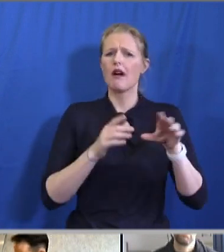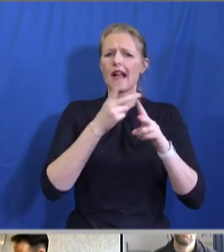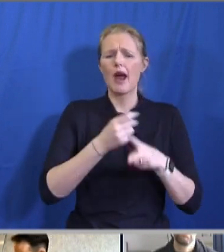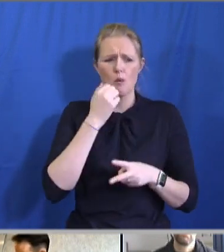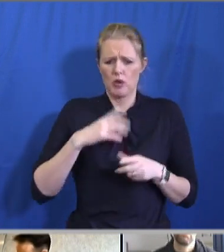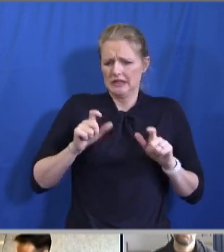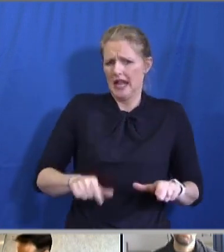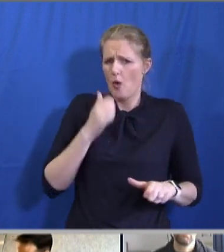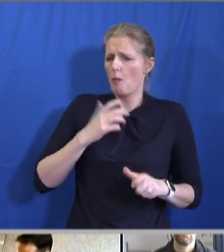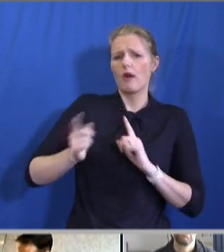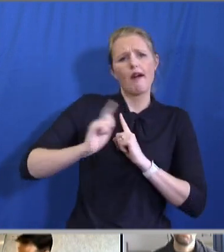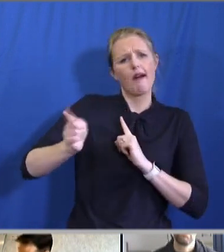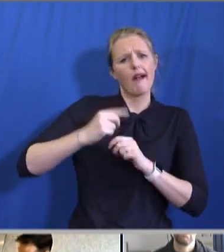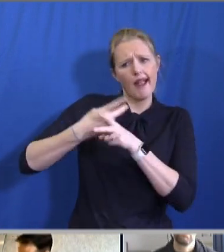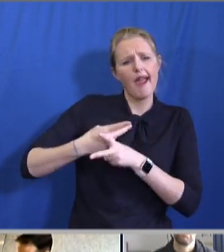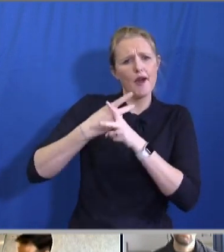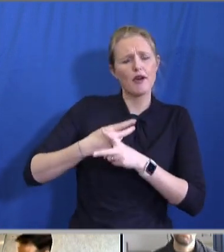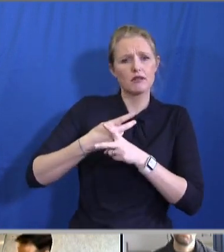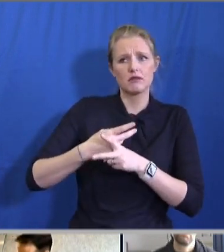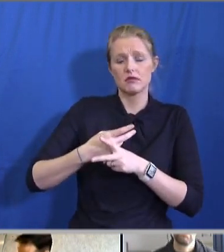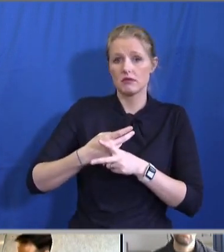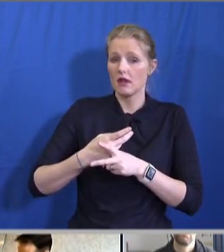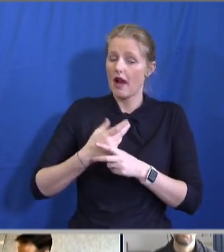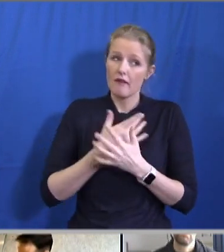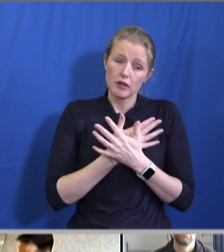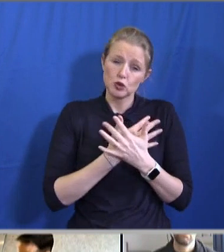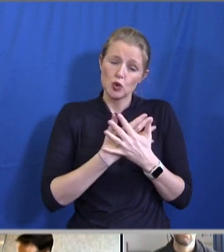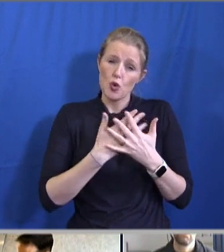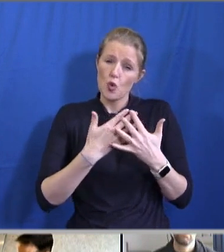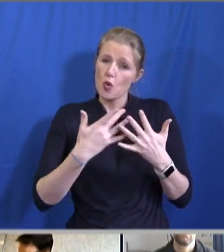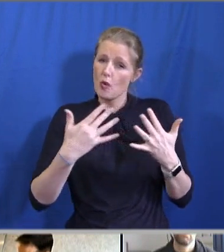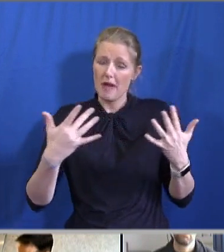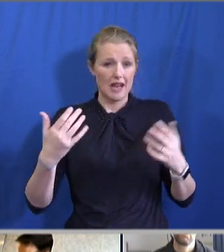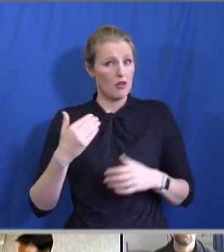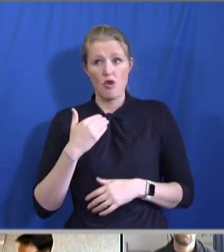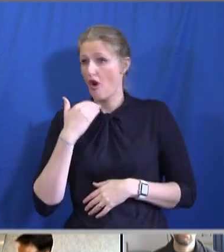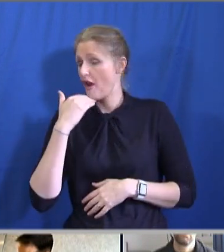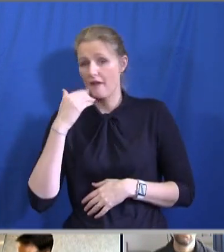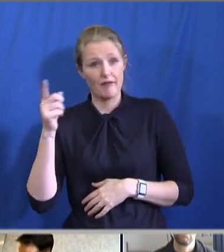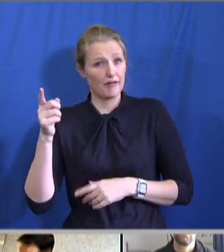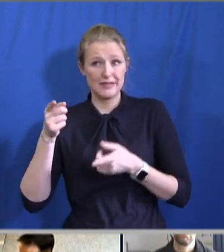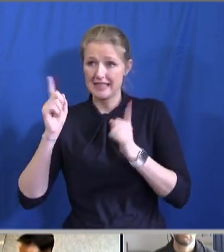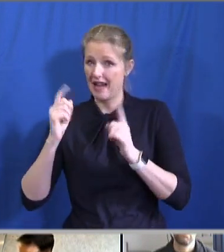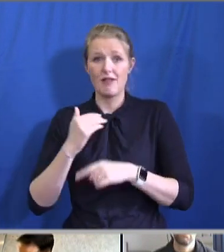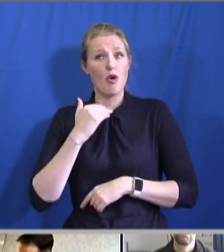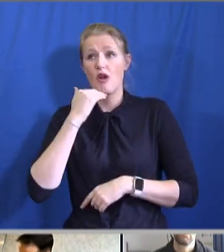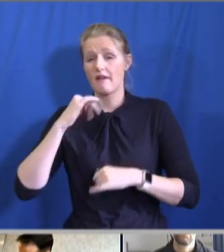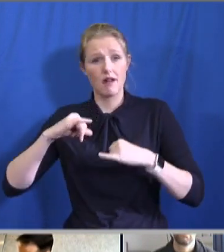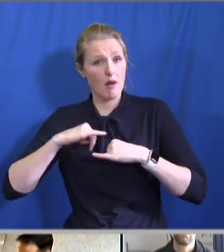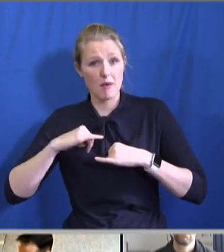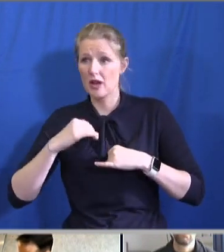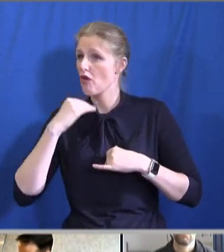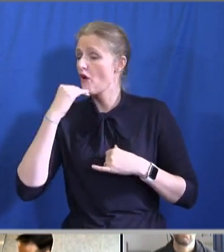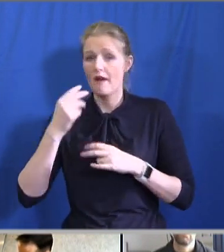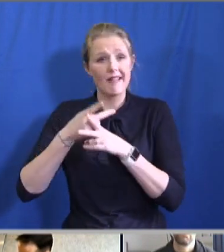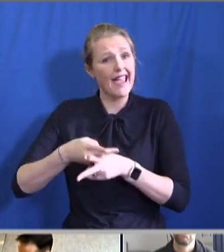spoke about earlier, in regards to that through domiciliary care package or independent living fund or personal assistant payments. It's all important that